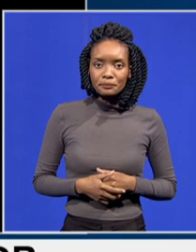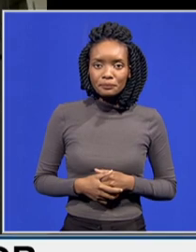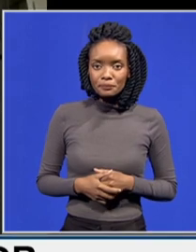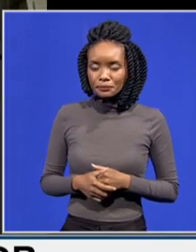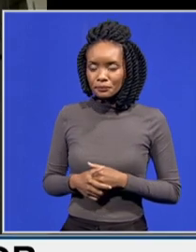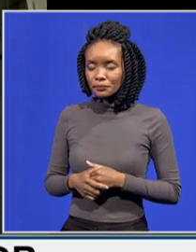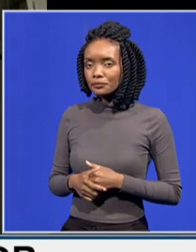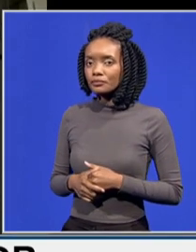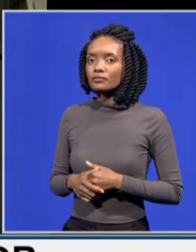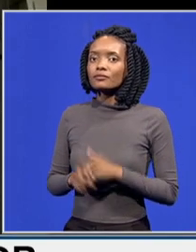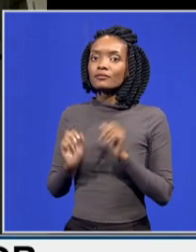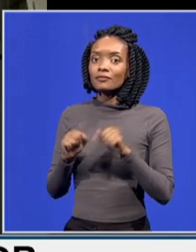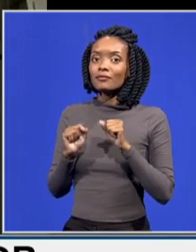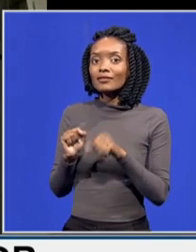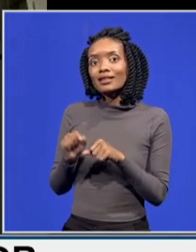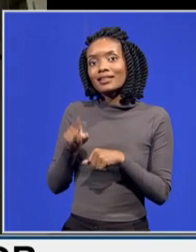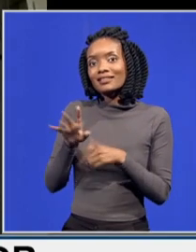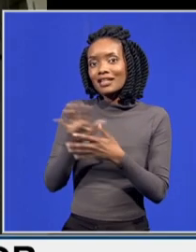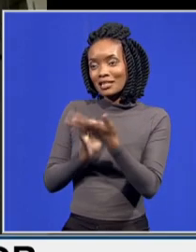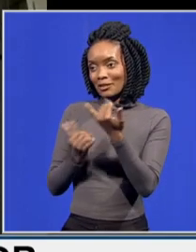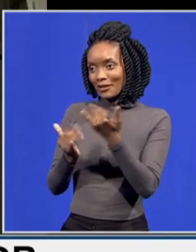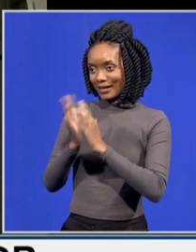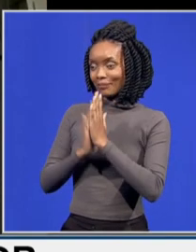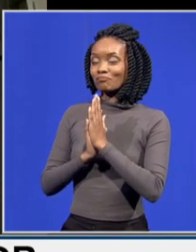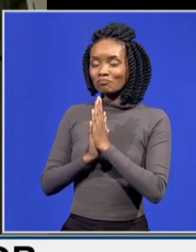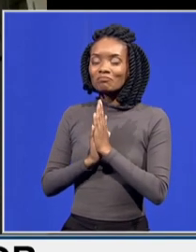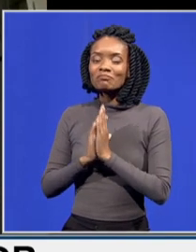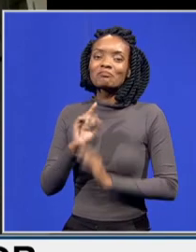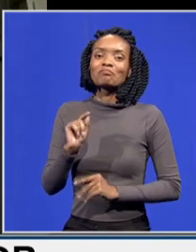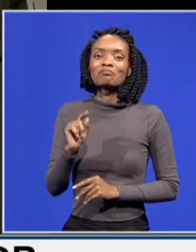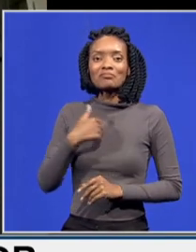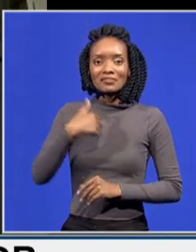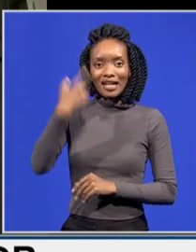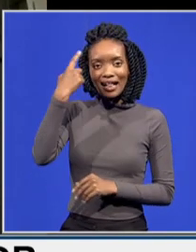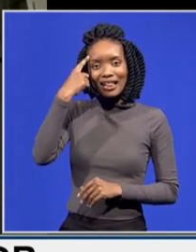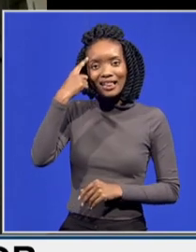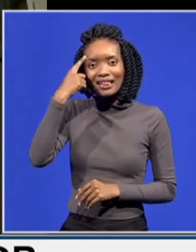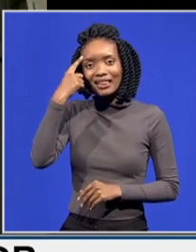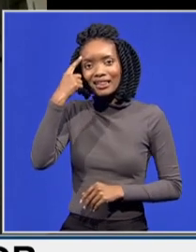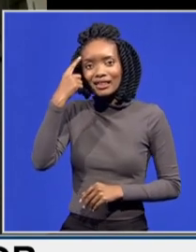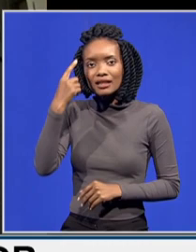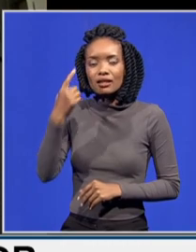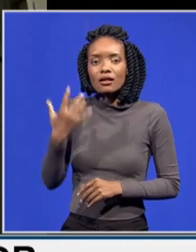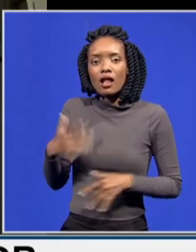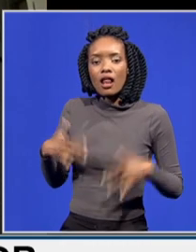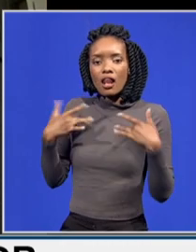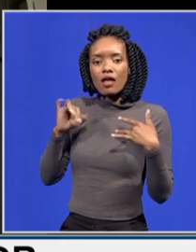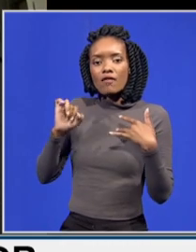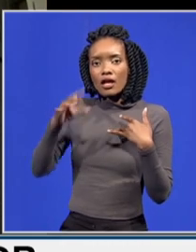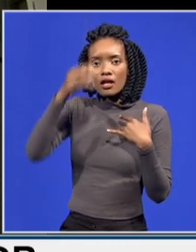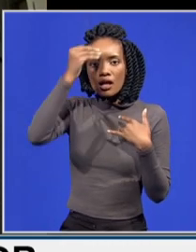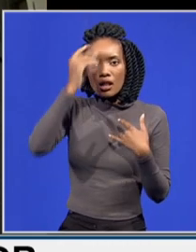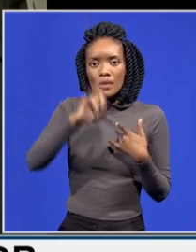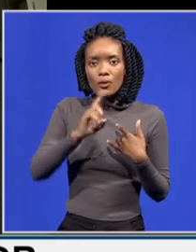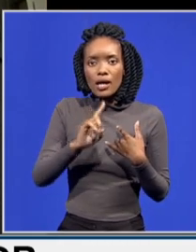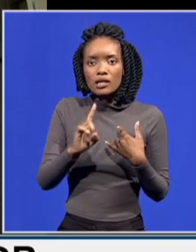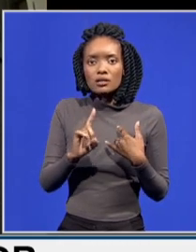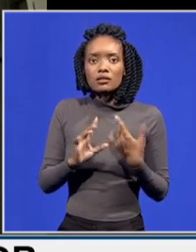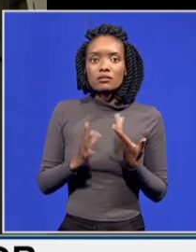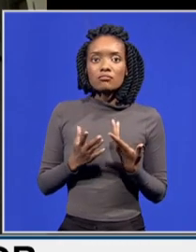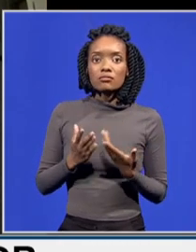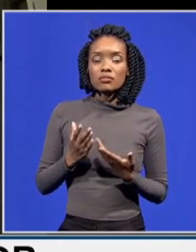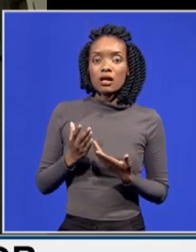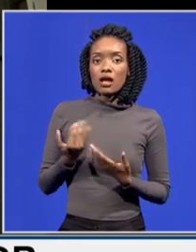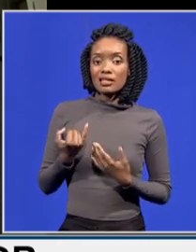that's, I mean, it really is quite a story that you have to tell. I think what you think the lesson of his life then is for those that are still